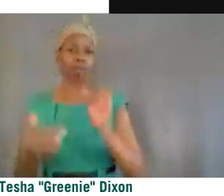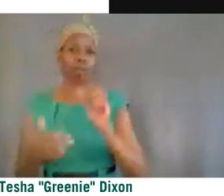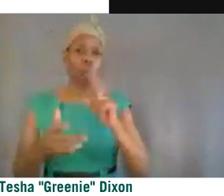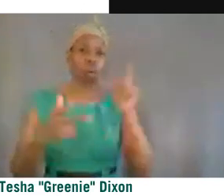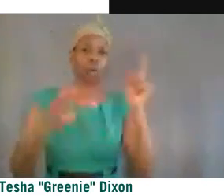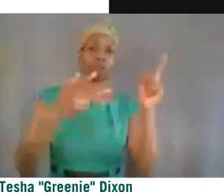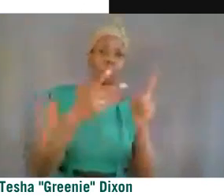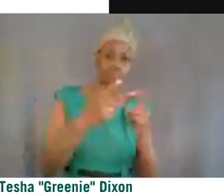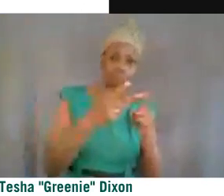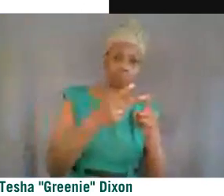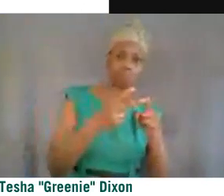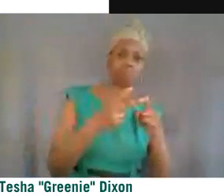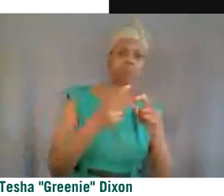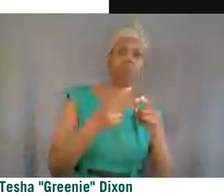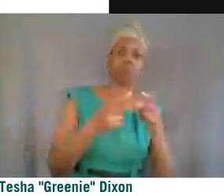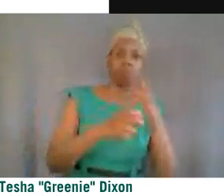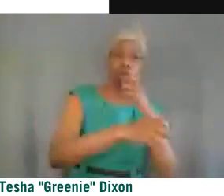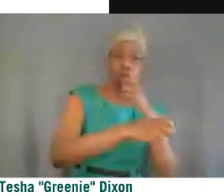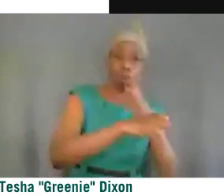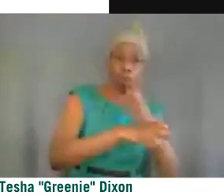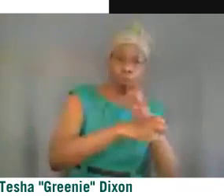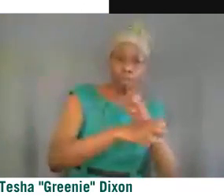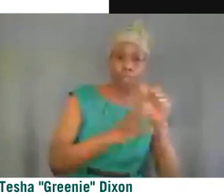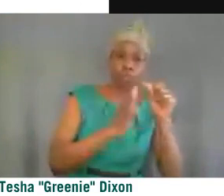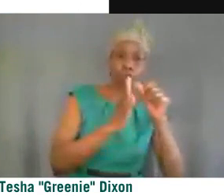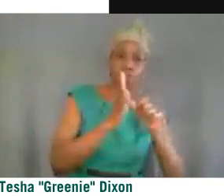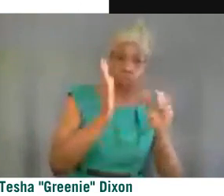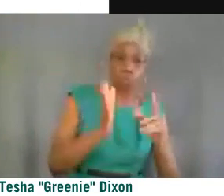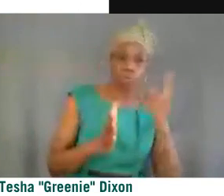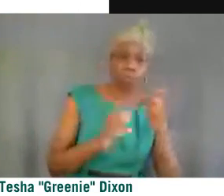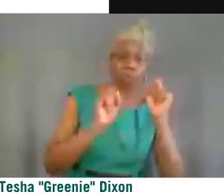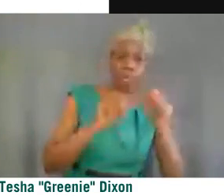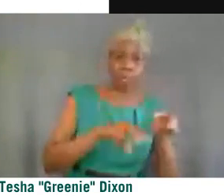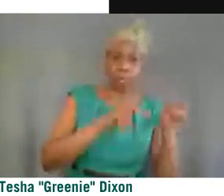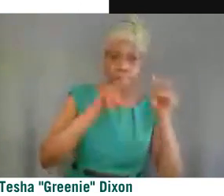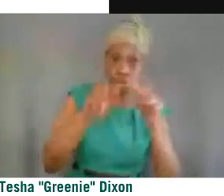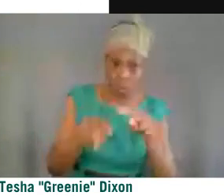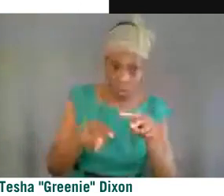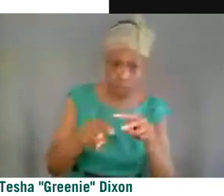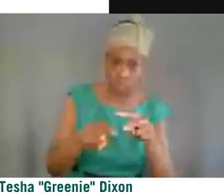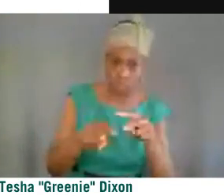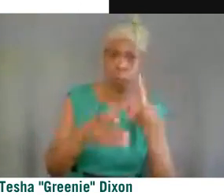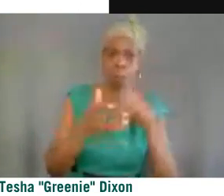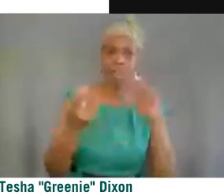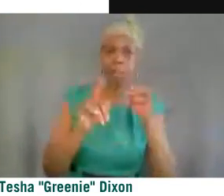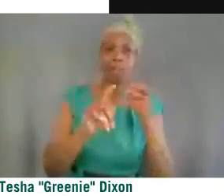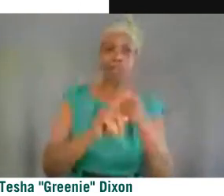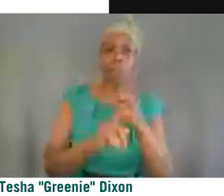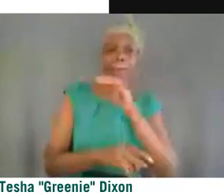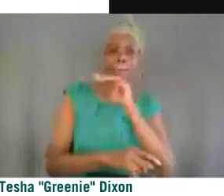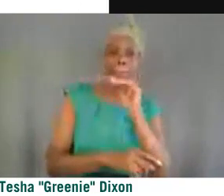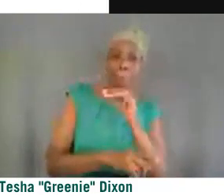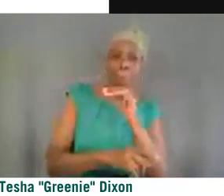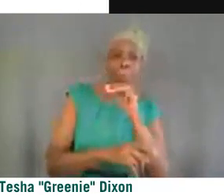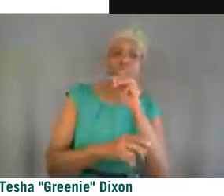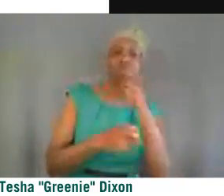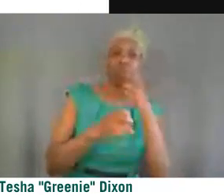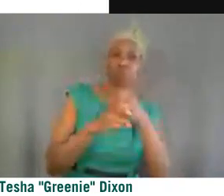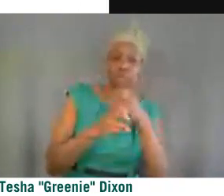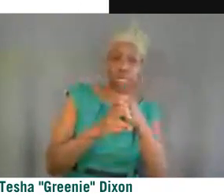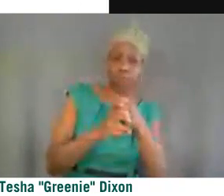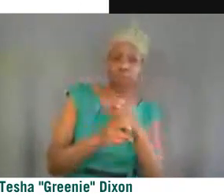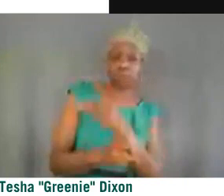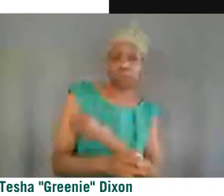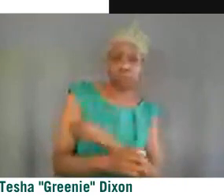going to be able to look at what's going on from a musculoskeletal standpoint to make sure everything